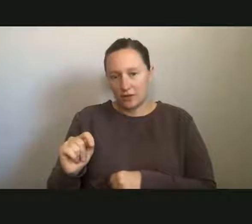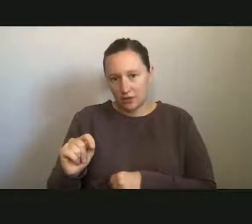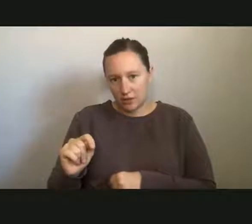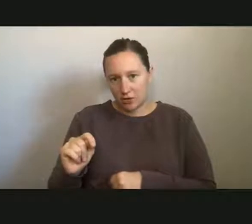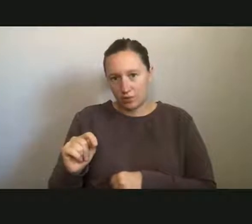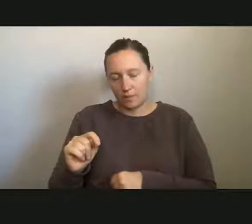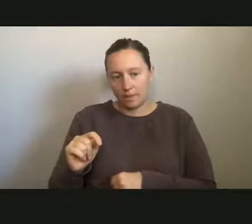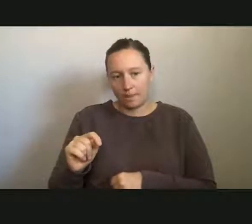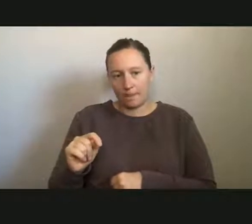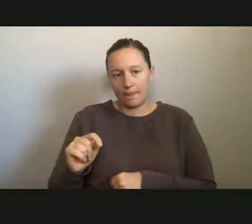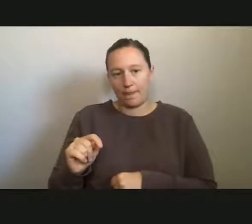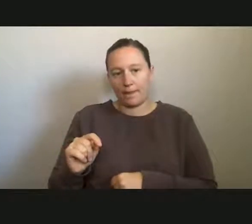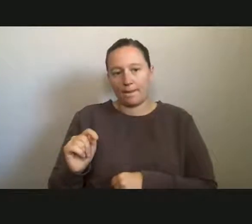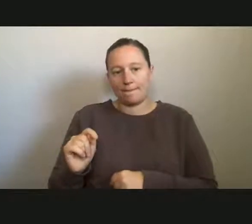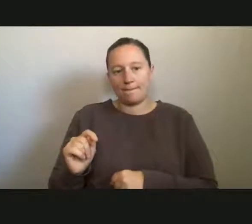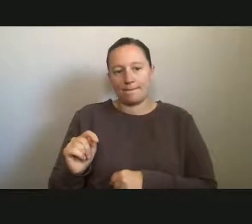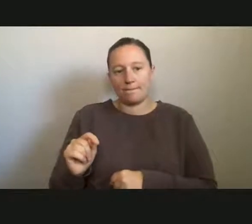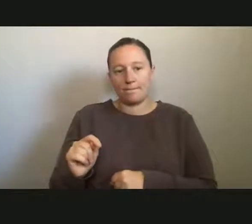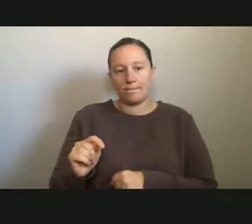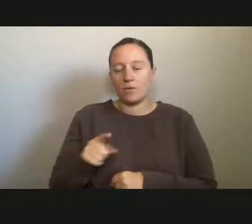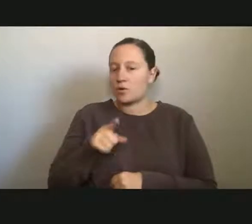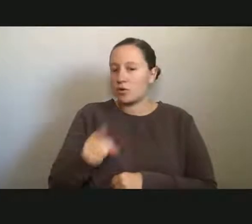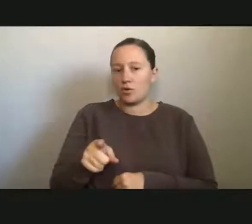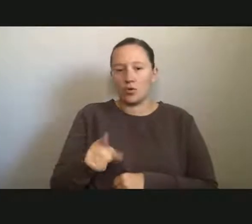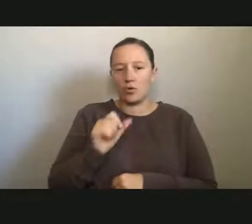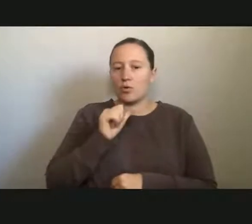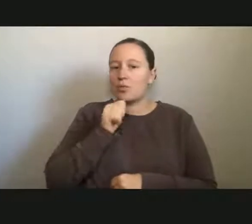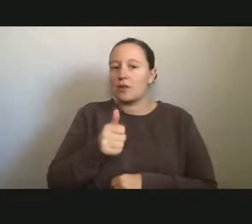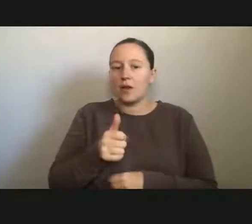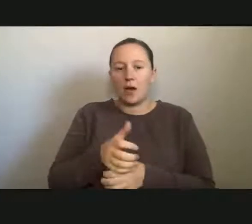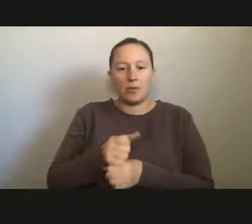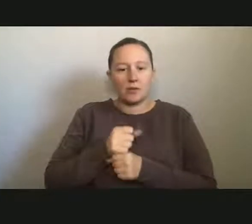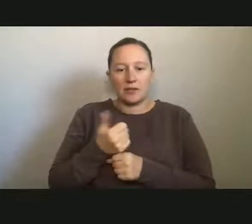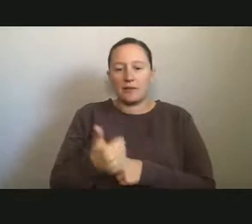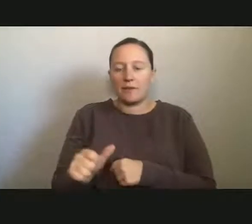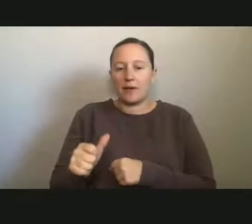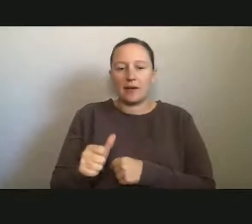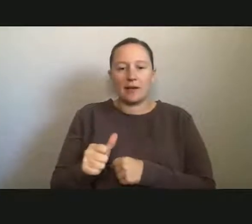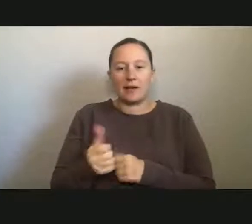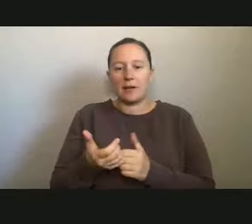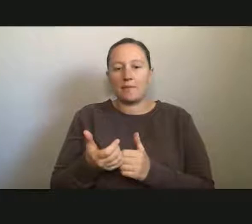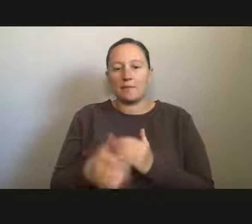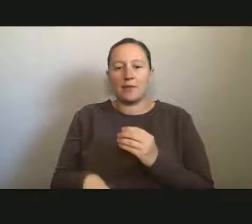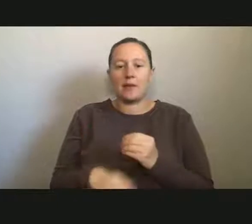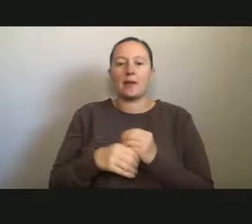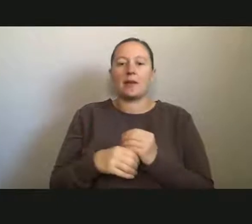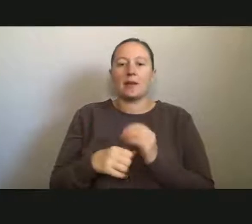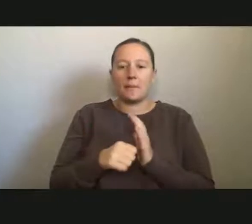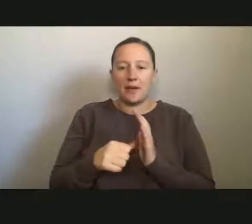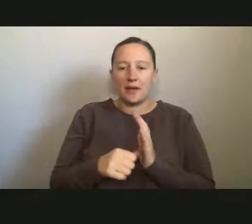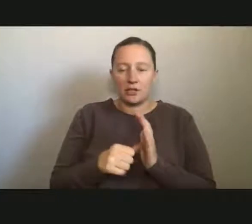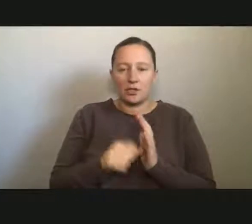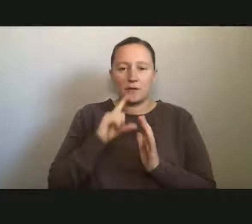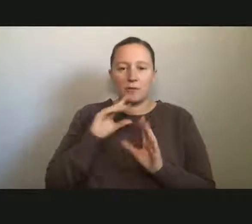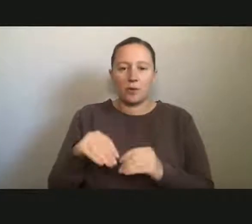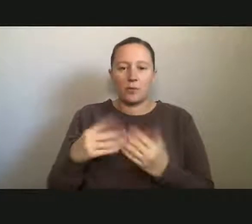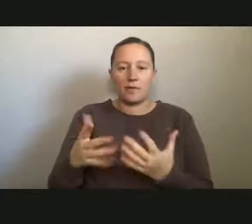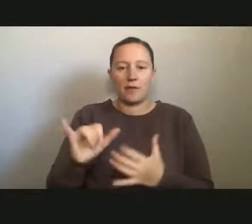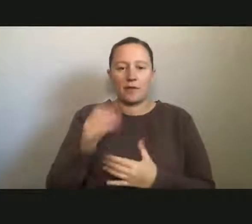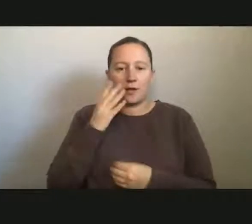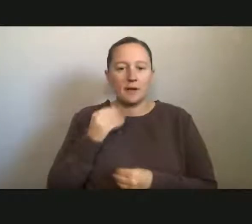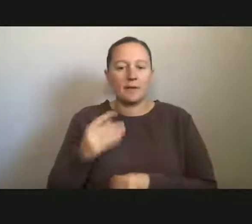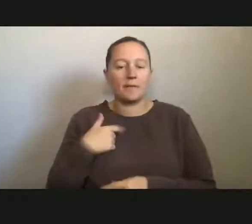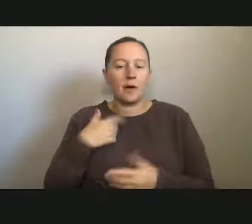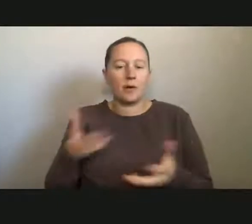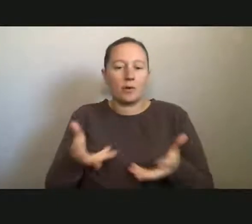tissue, and you are not going to get any additional pages to be providing this information. So I